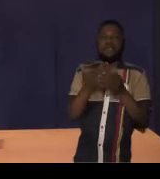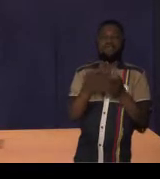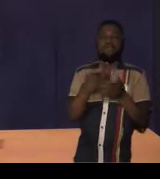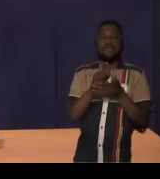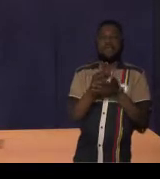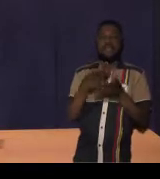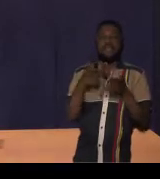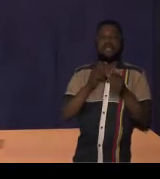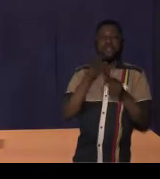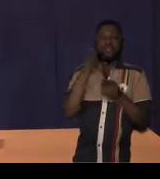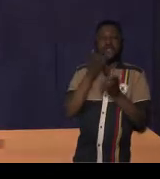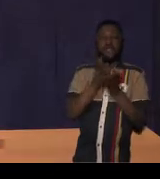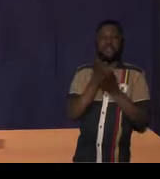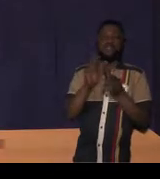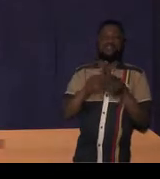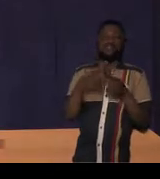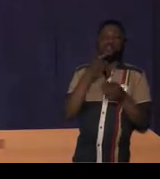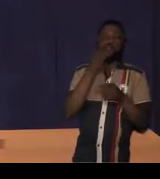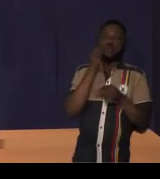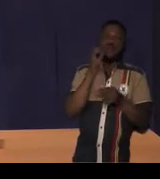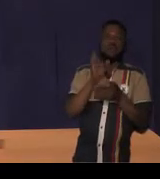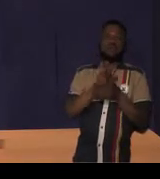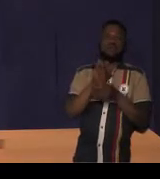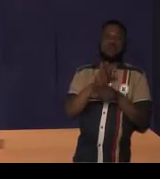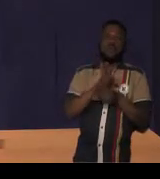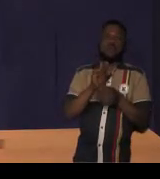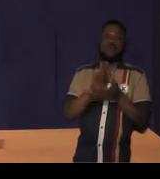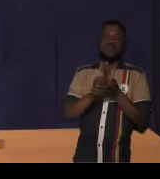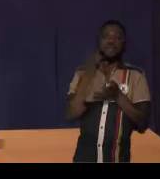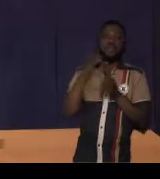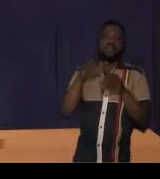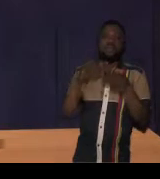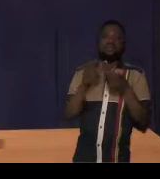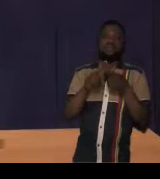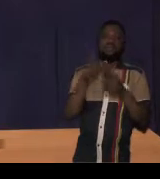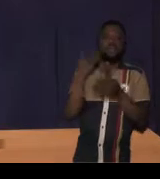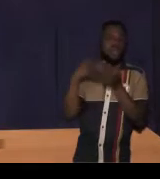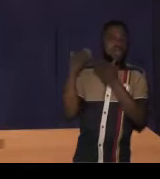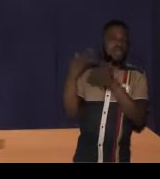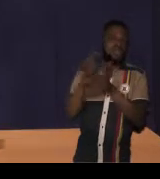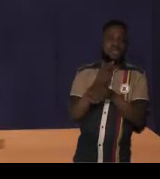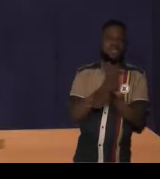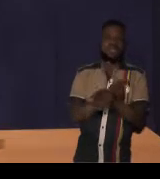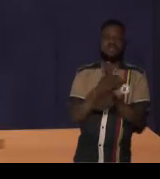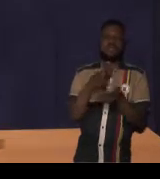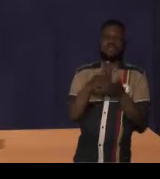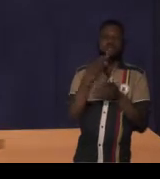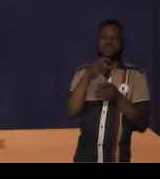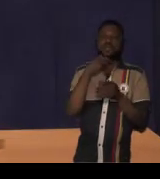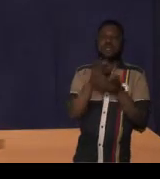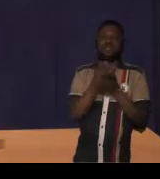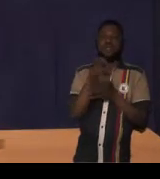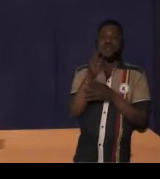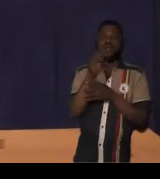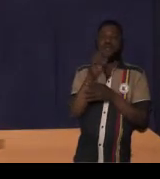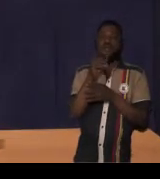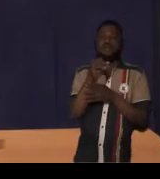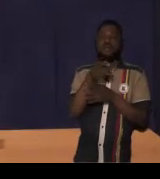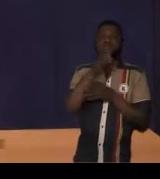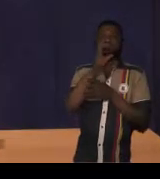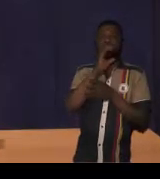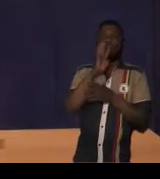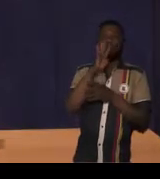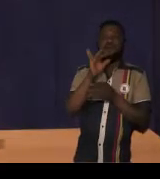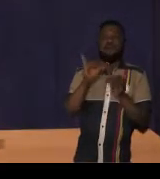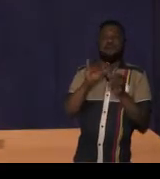that, we'll look at the correction to the homework that was given to you in the last lesson. Now, it was said that Umar drinks